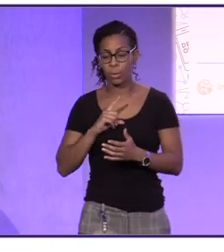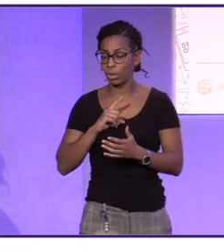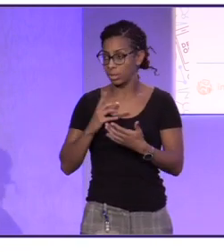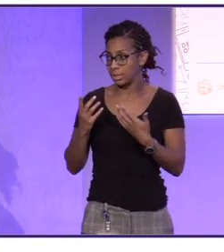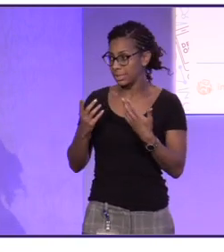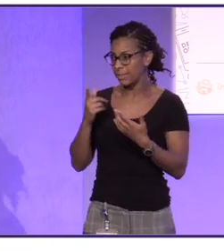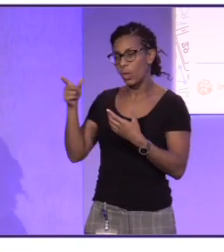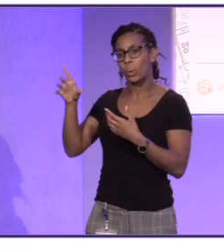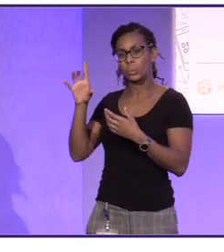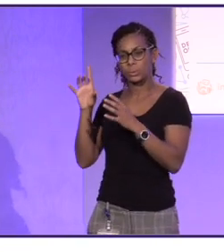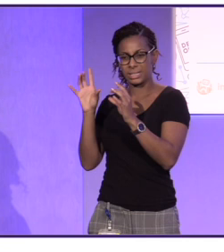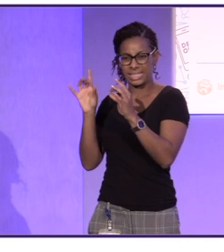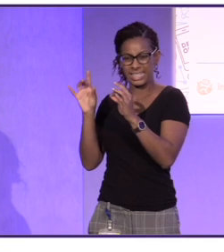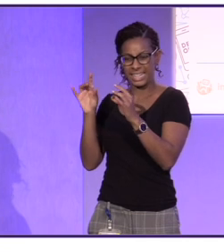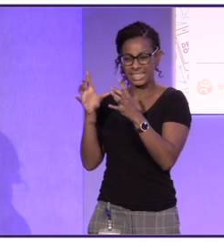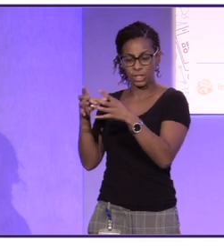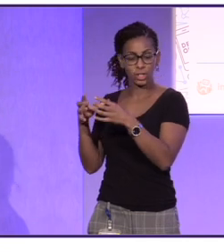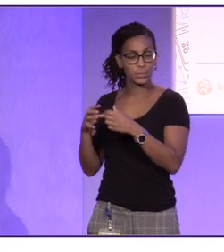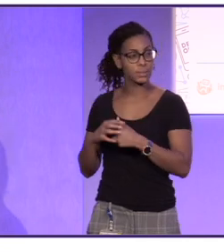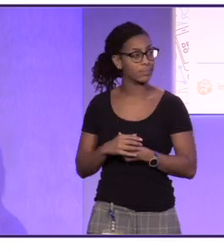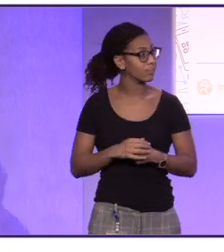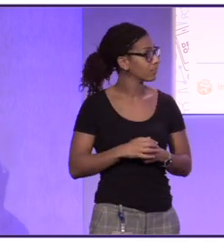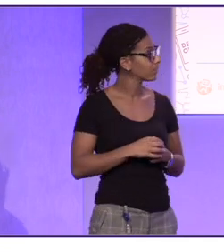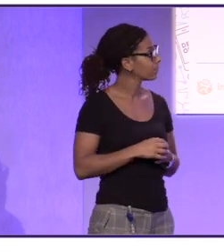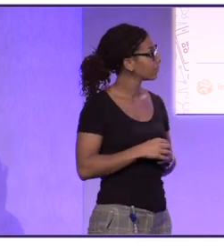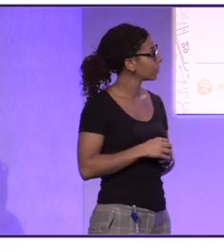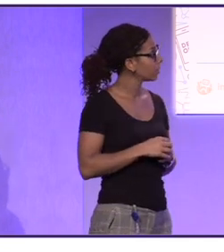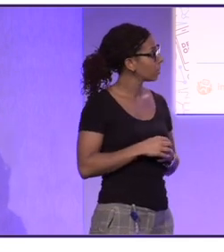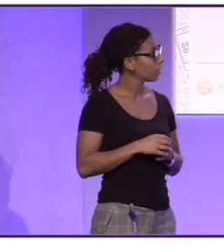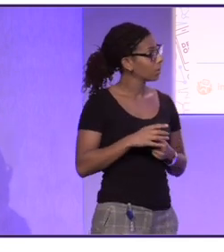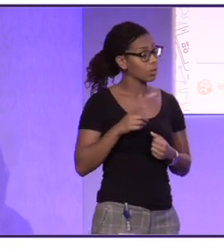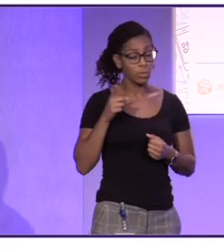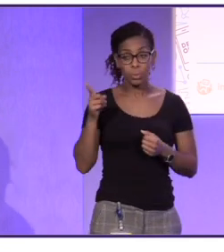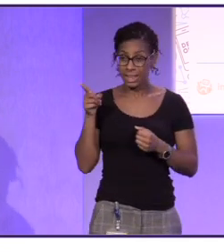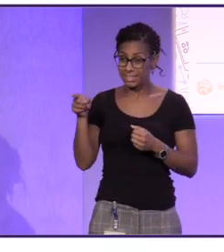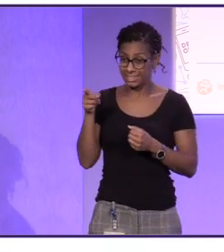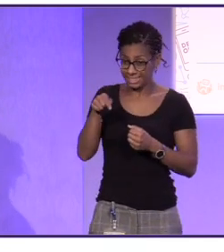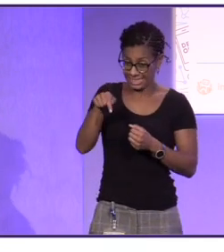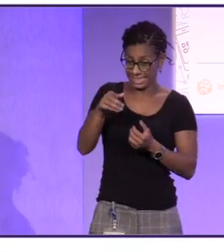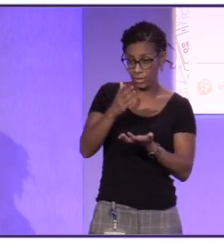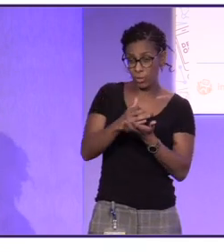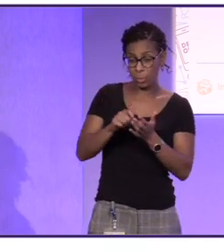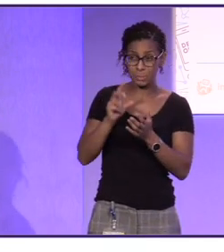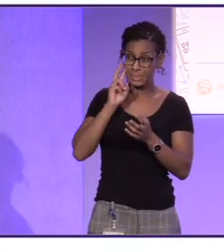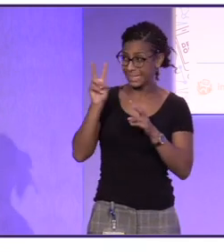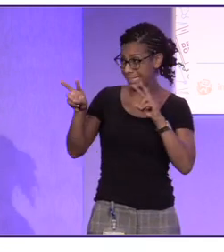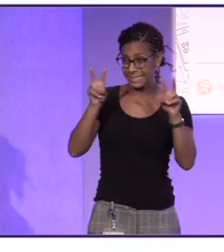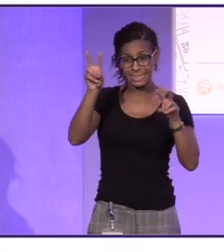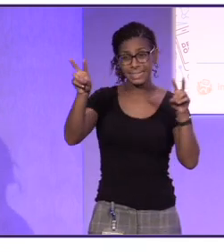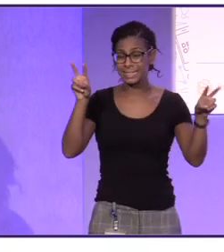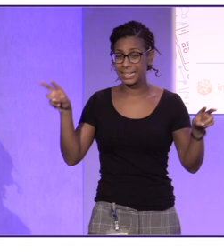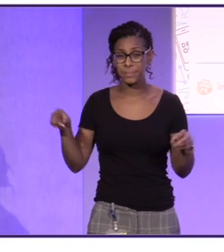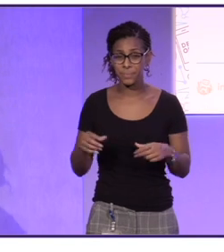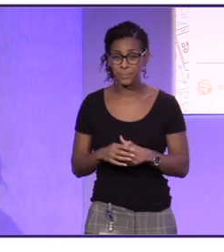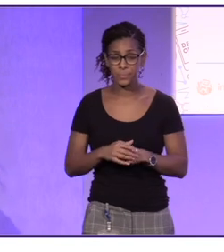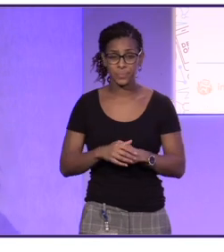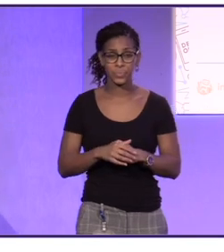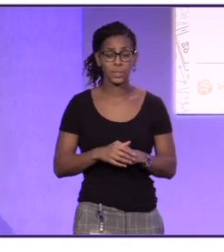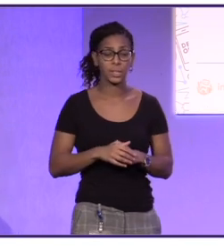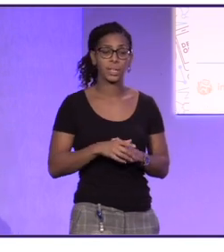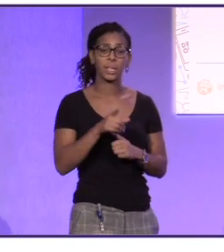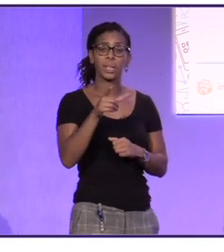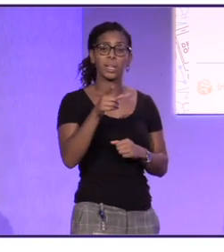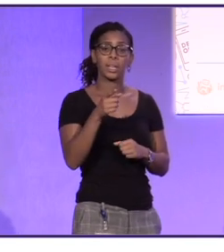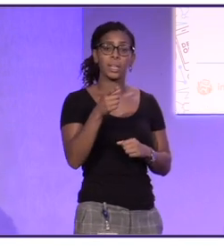sticky sessions. And this is real problems that we've seen several times. And if you came for the DevOps and